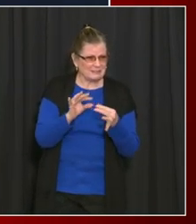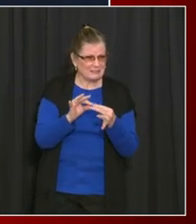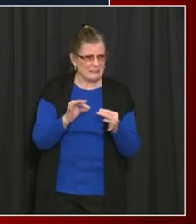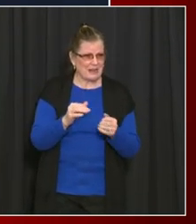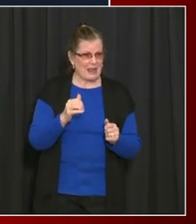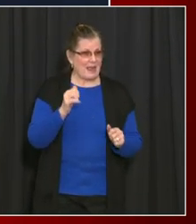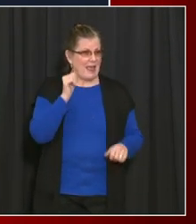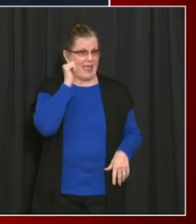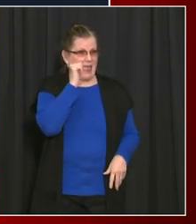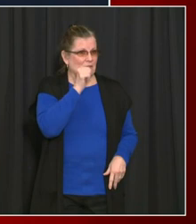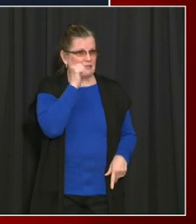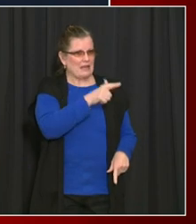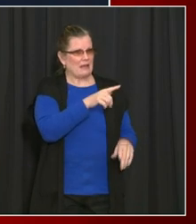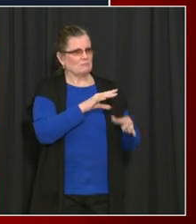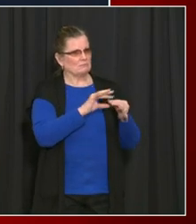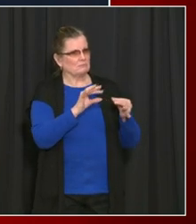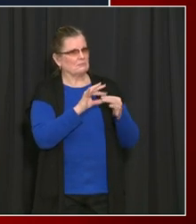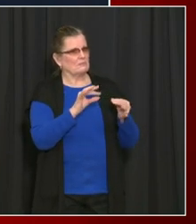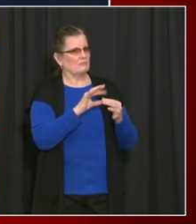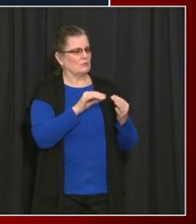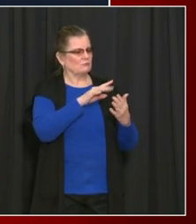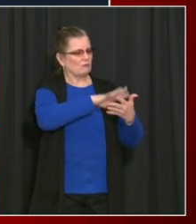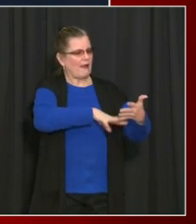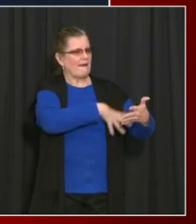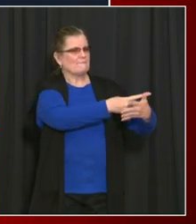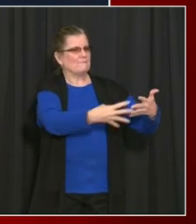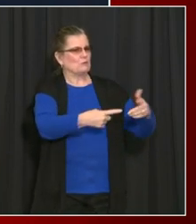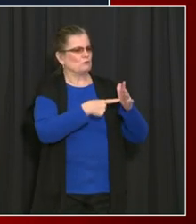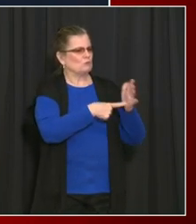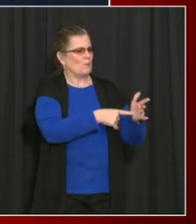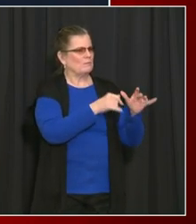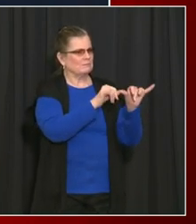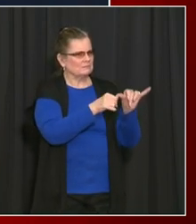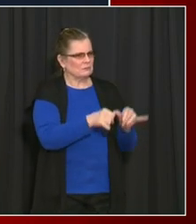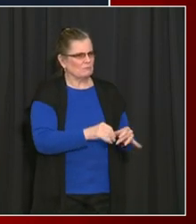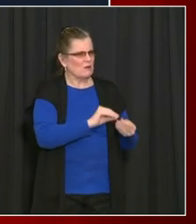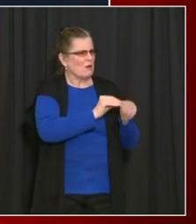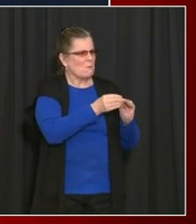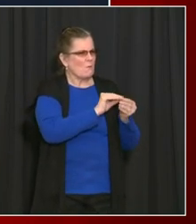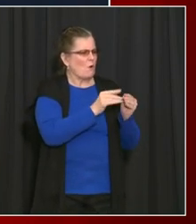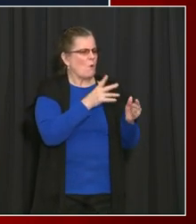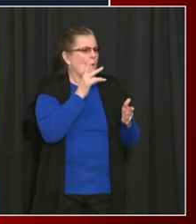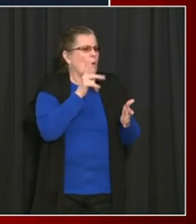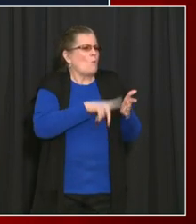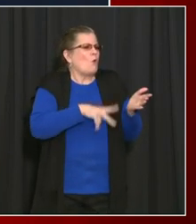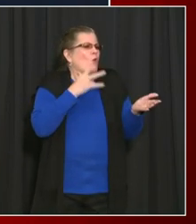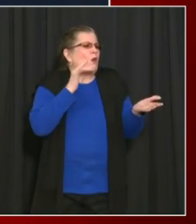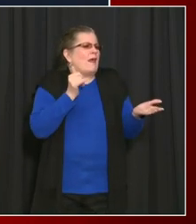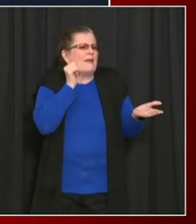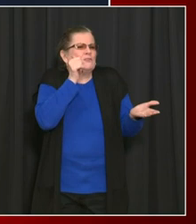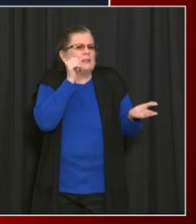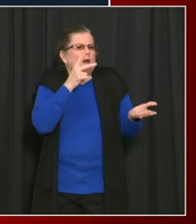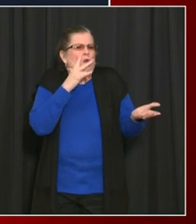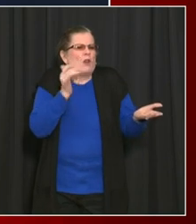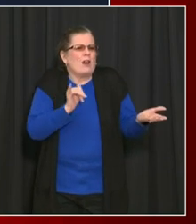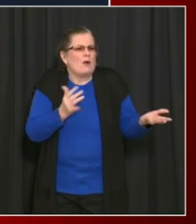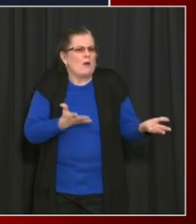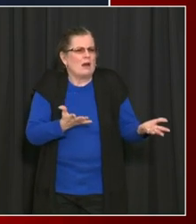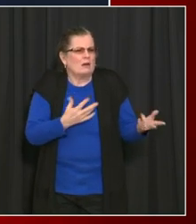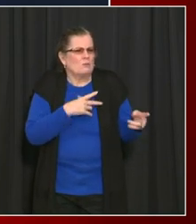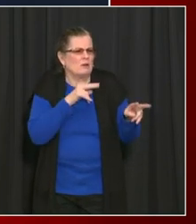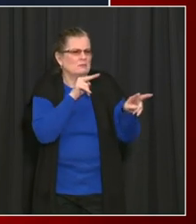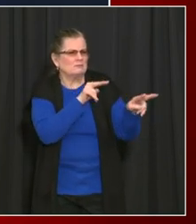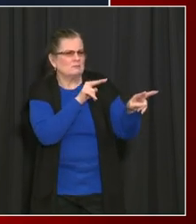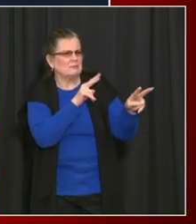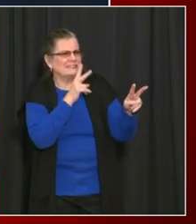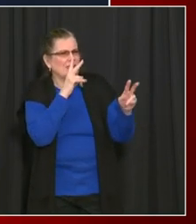we're meeting communities, we're meeting metrics, and I'm wondering what it'll look like tomorrow. Like how are we to know